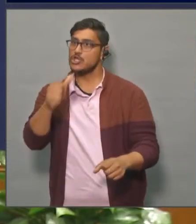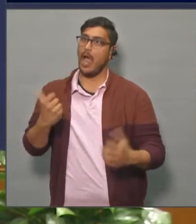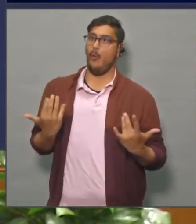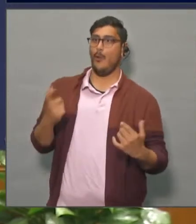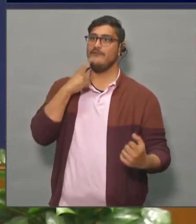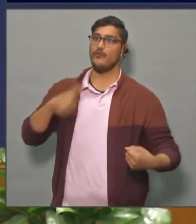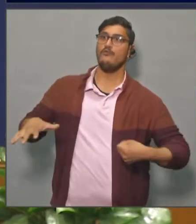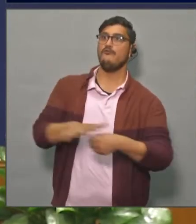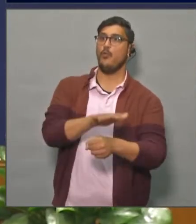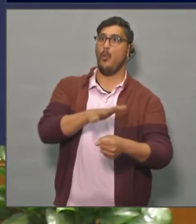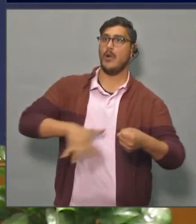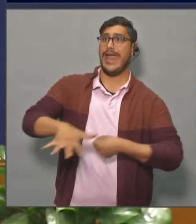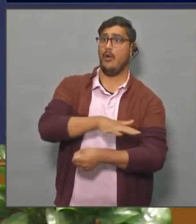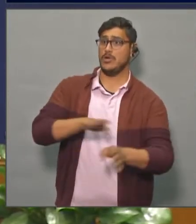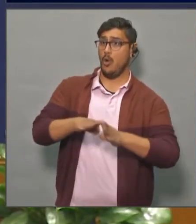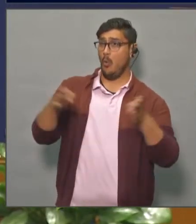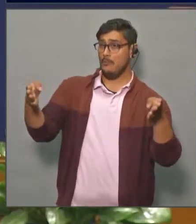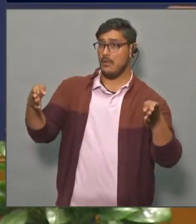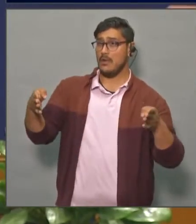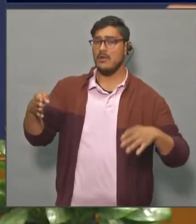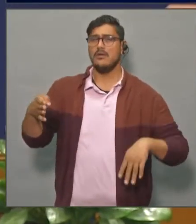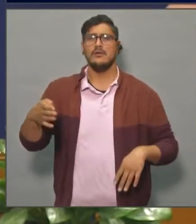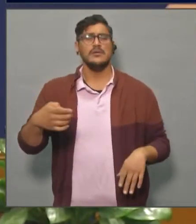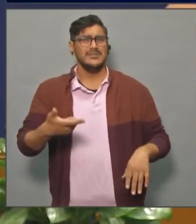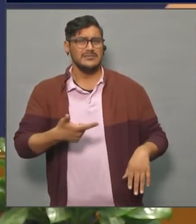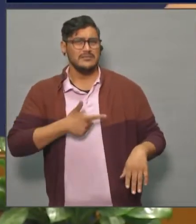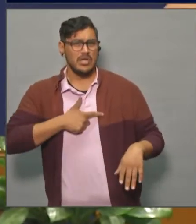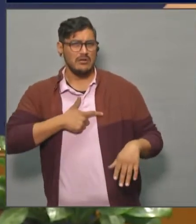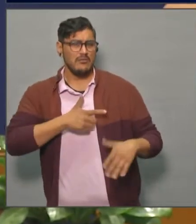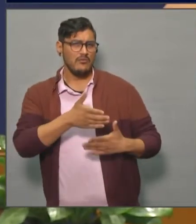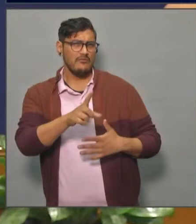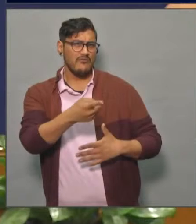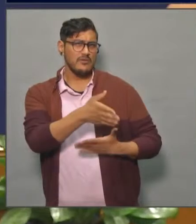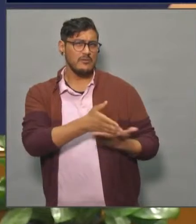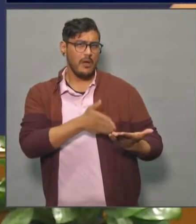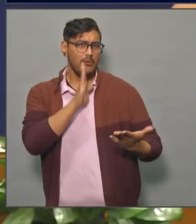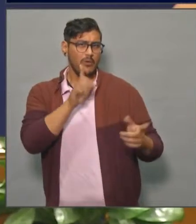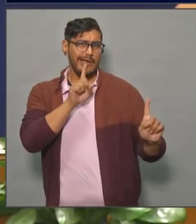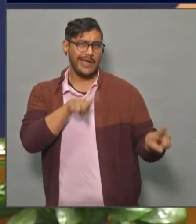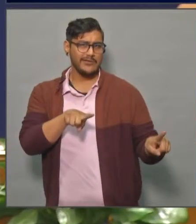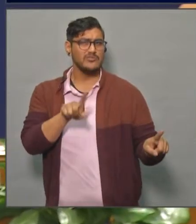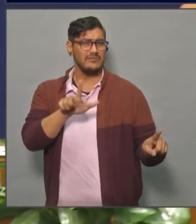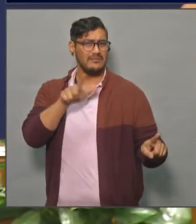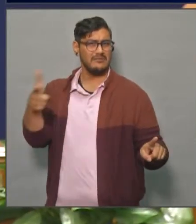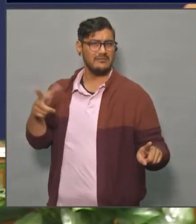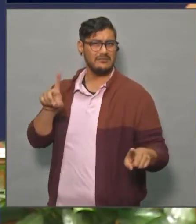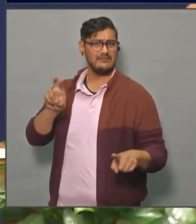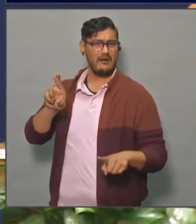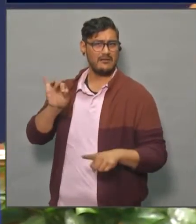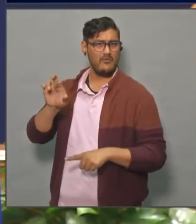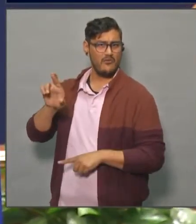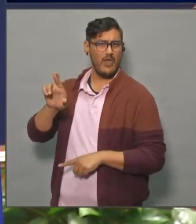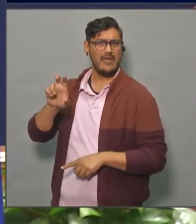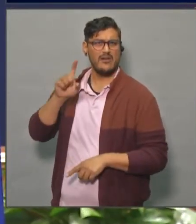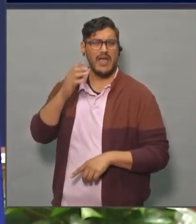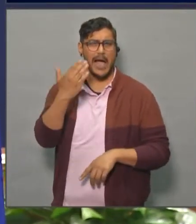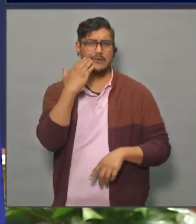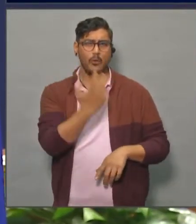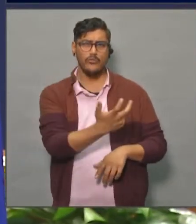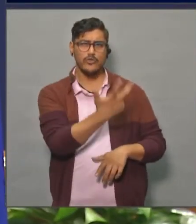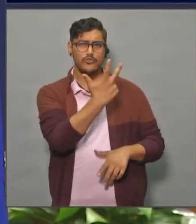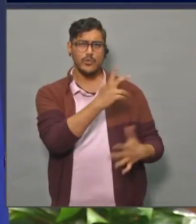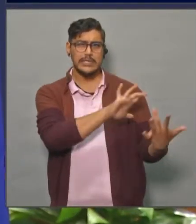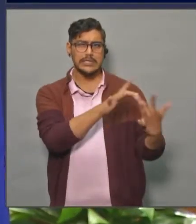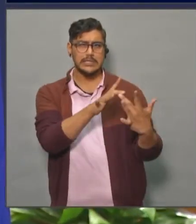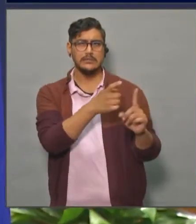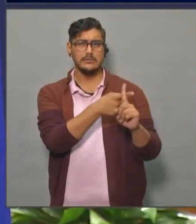Well, I'll start by answering that part of it, and then I'll let Dr. Farrar talk more in detail. But I know that the 3 cities that have contacted me up in the